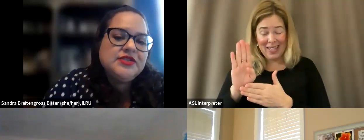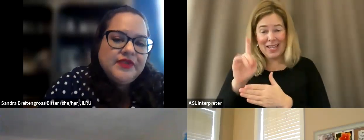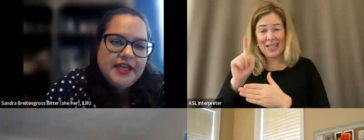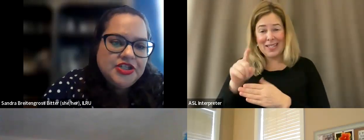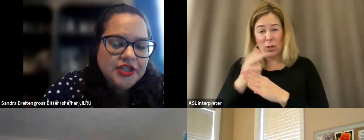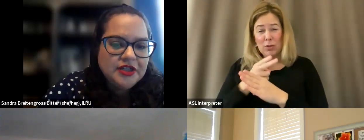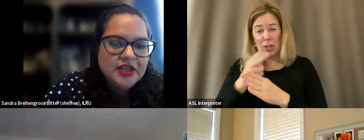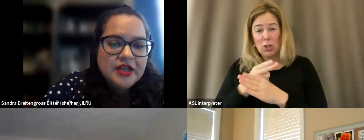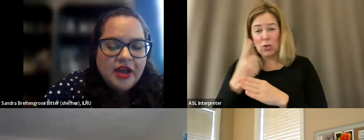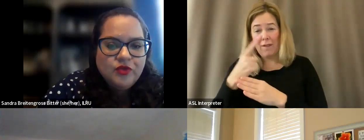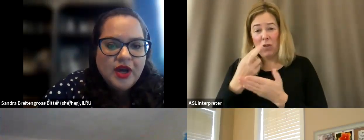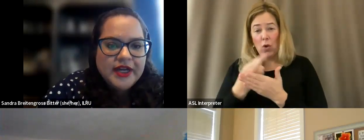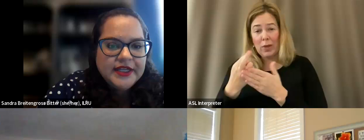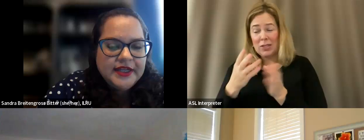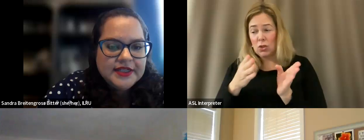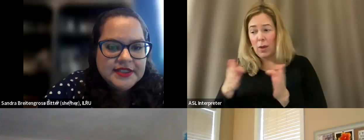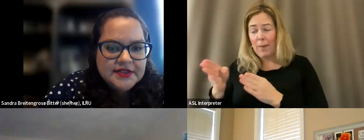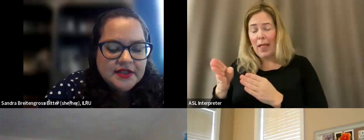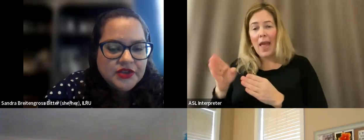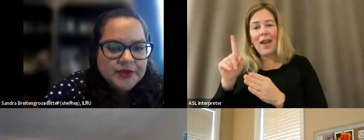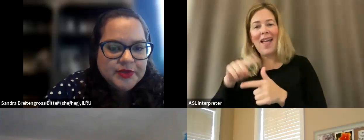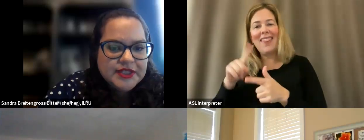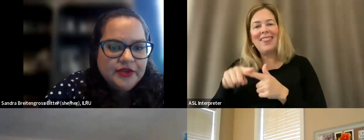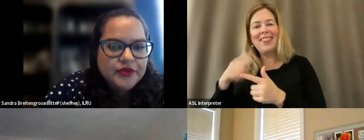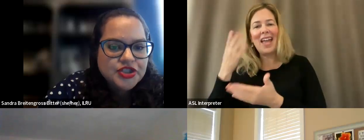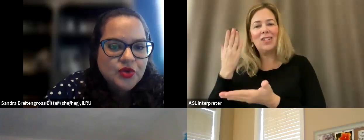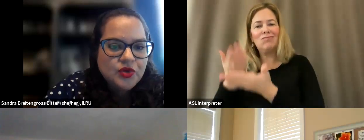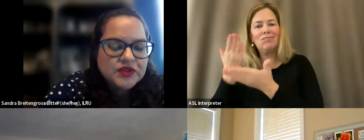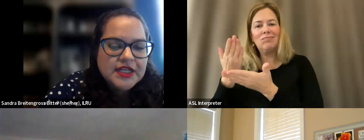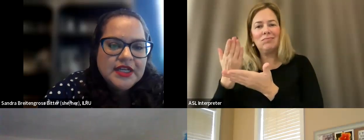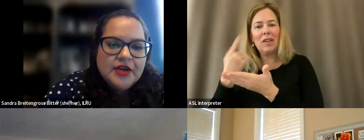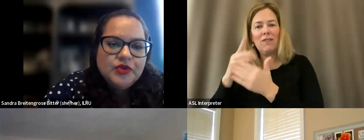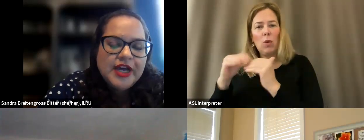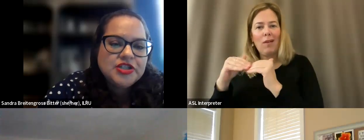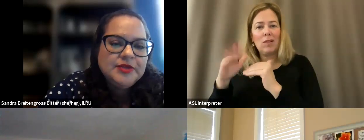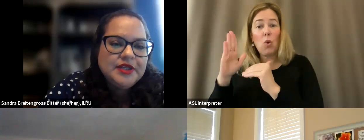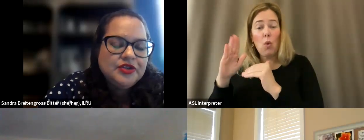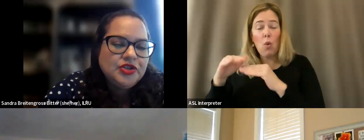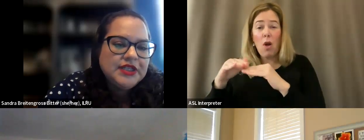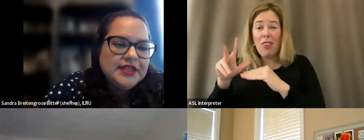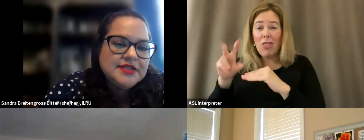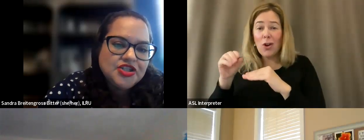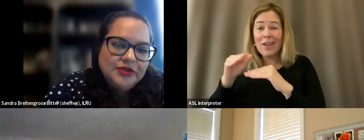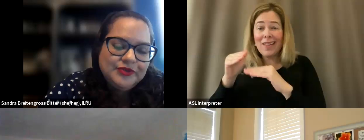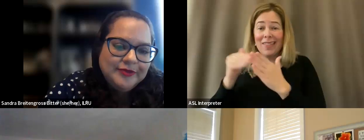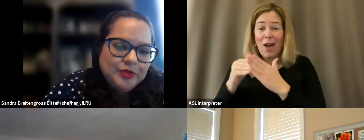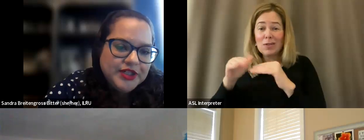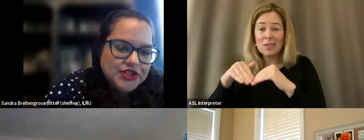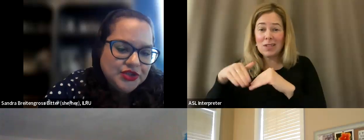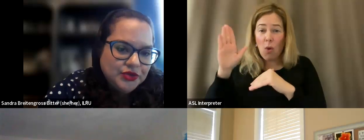your justification of why it exceeds the 30% threshold will actually be included in